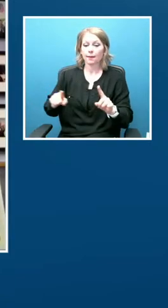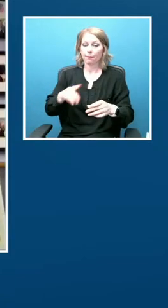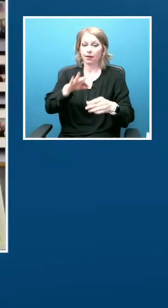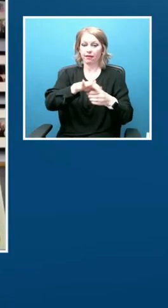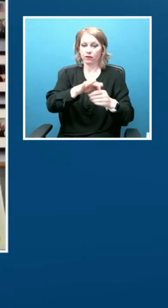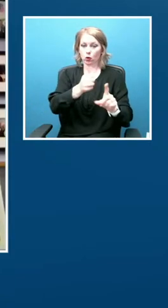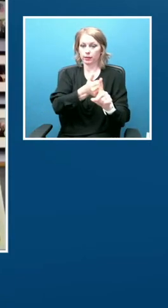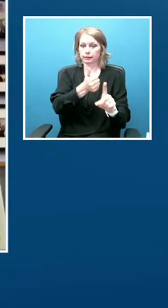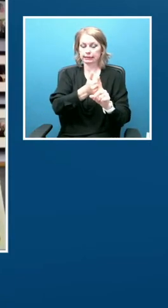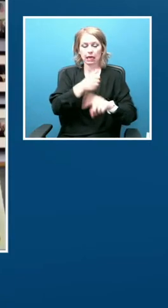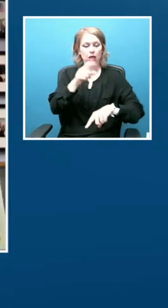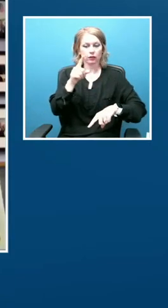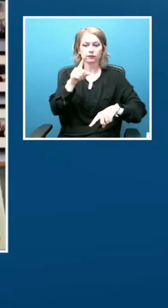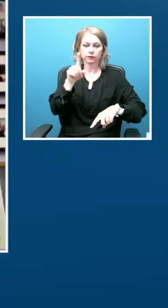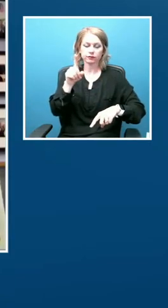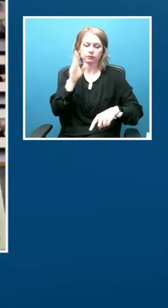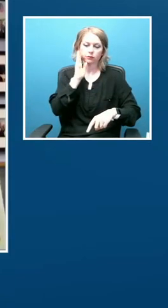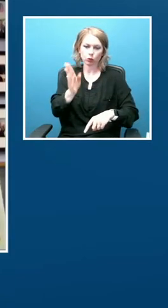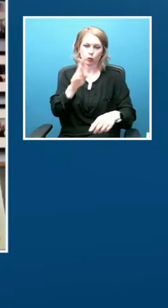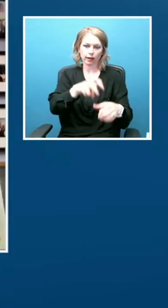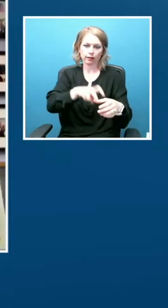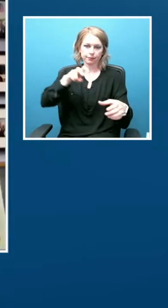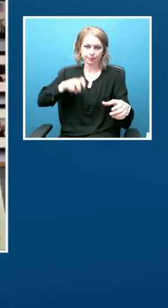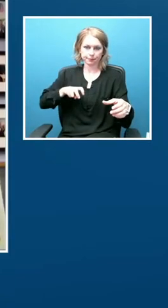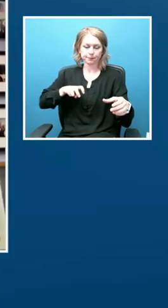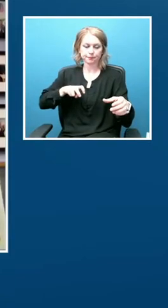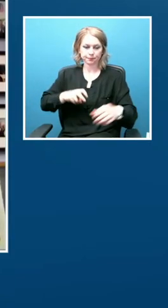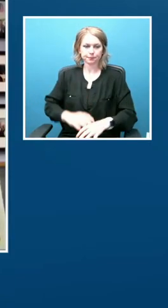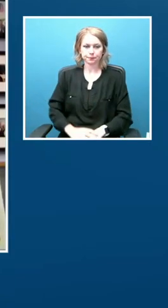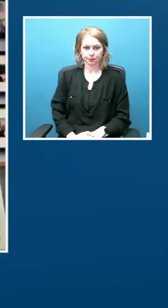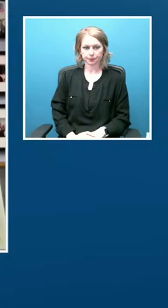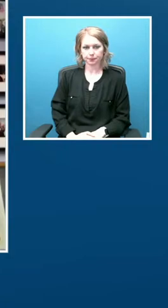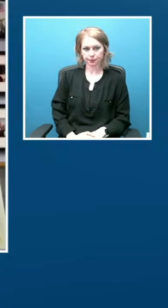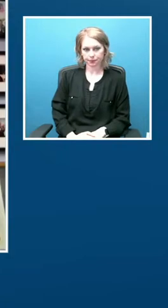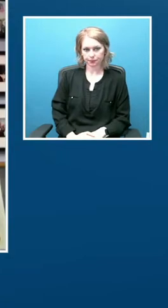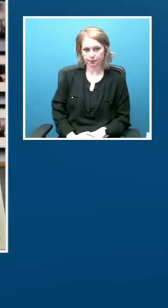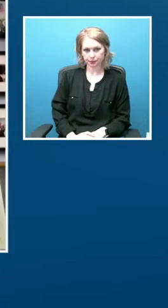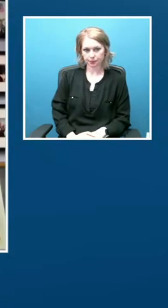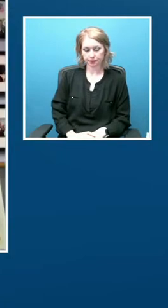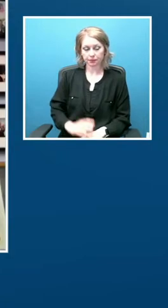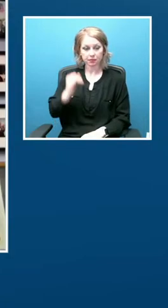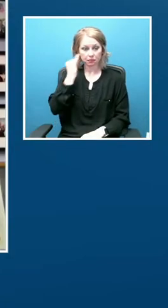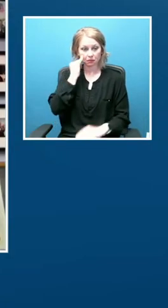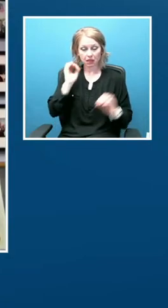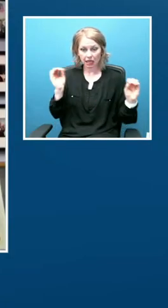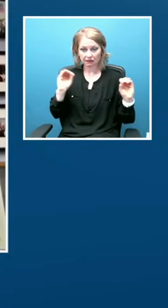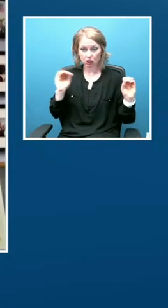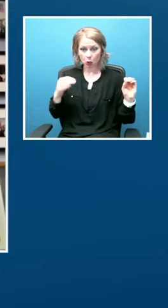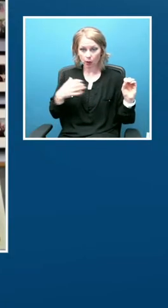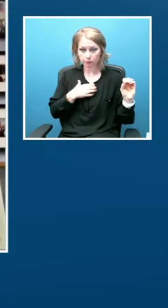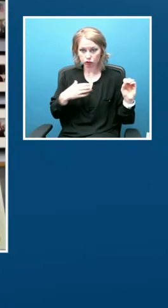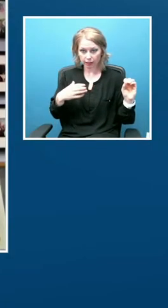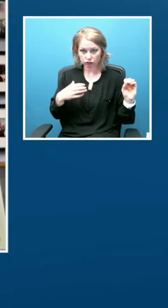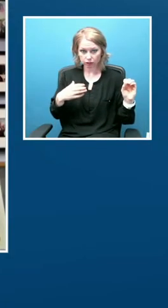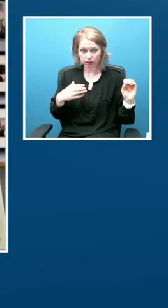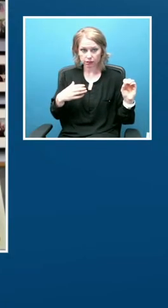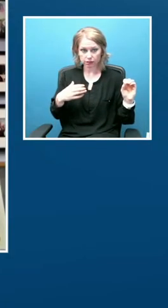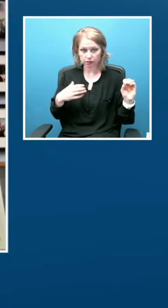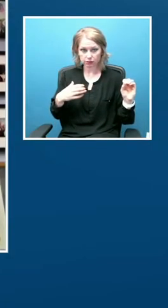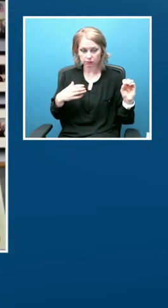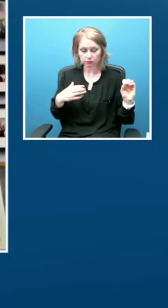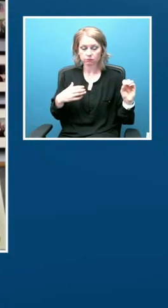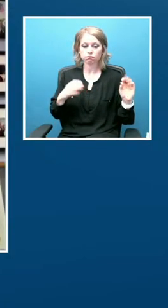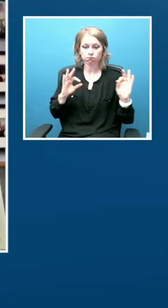resolution resolving the challenge, she will not vote. If there are no objections, that is how we will